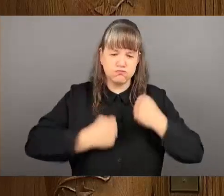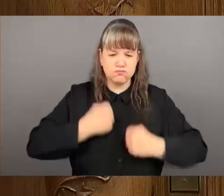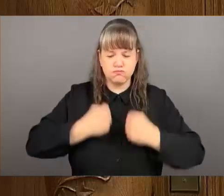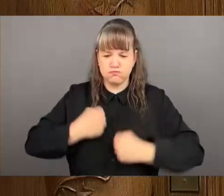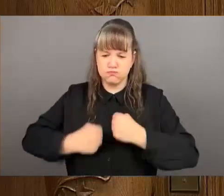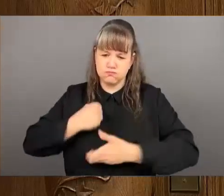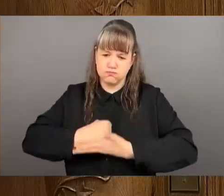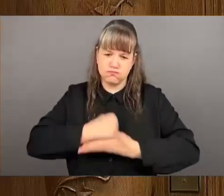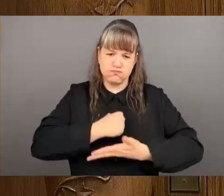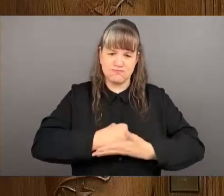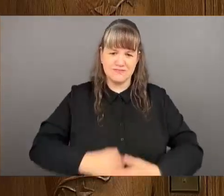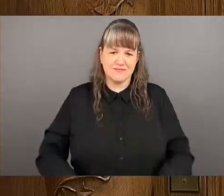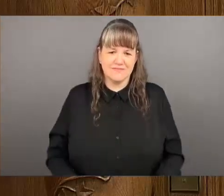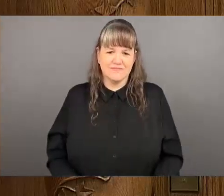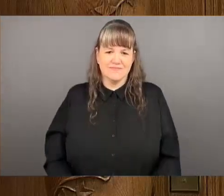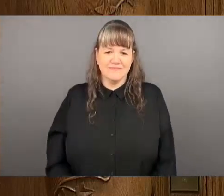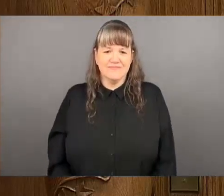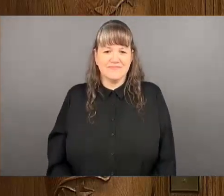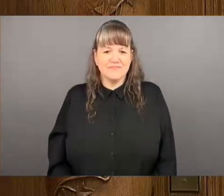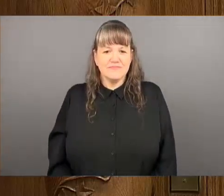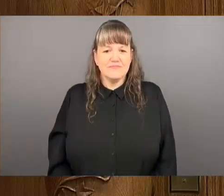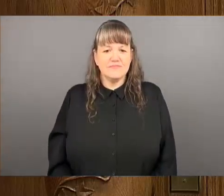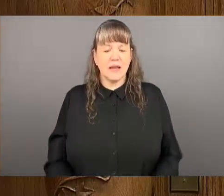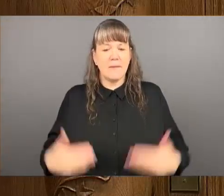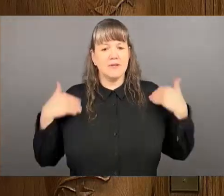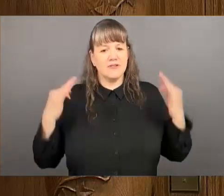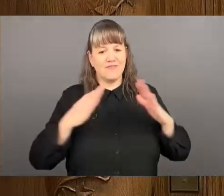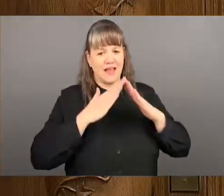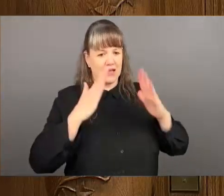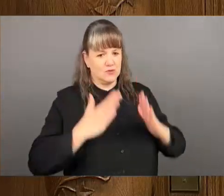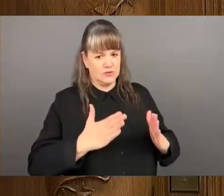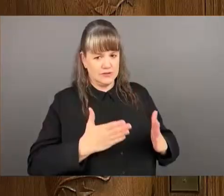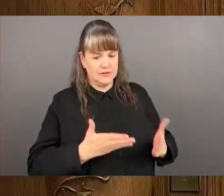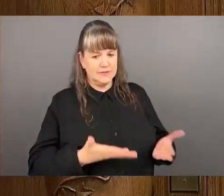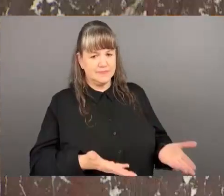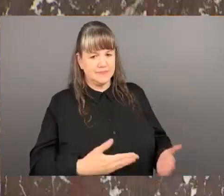Minister of Housing. Thank you, Honourable Speaker.